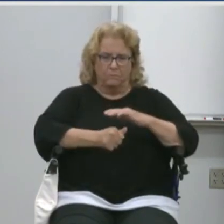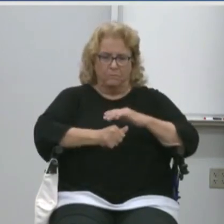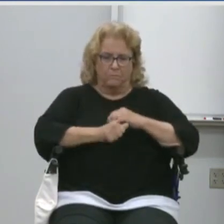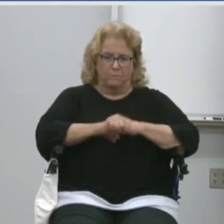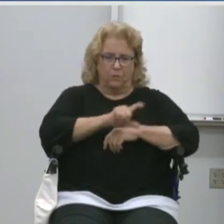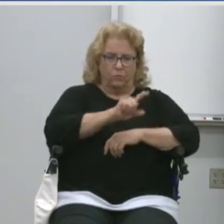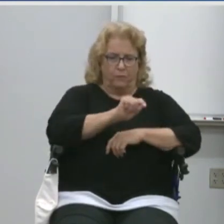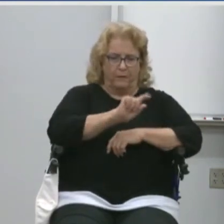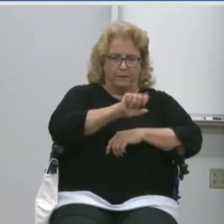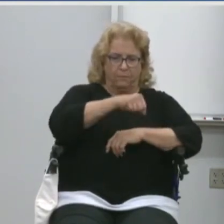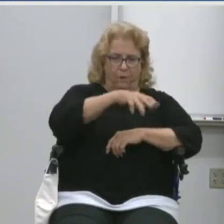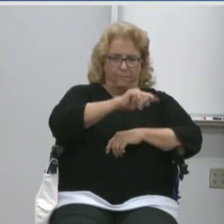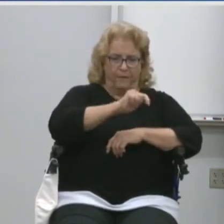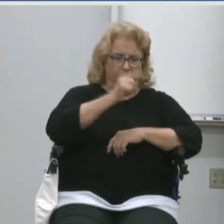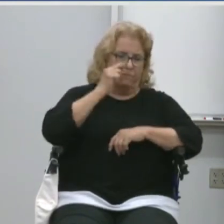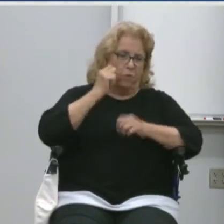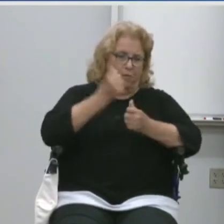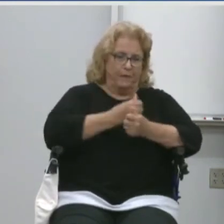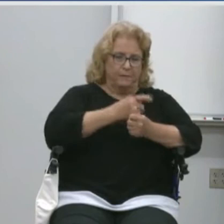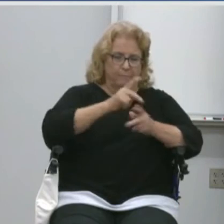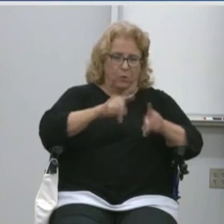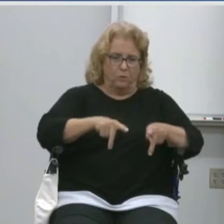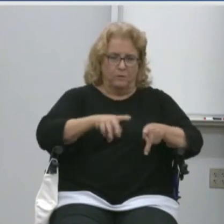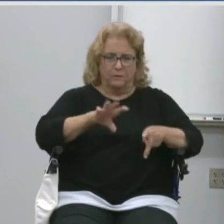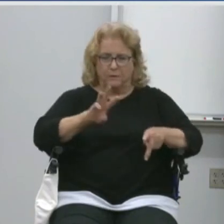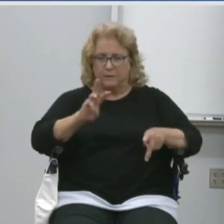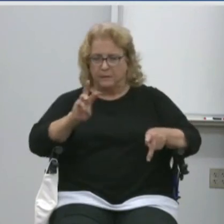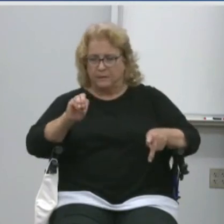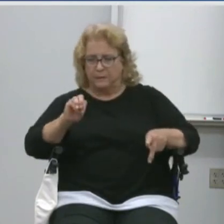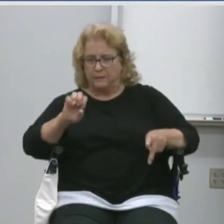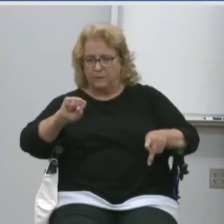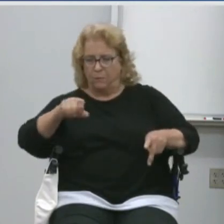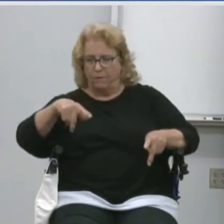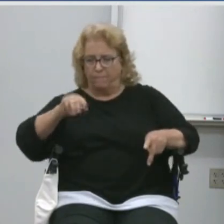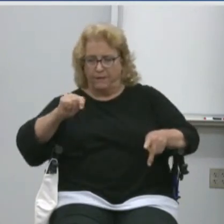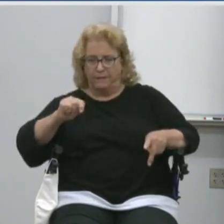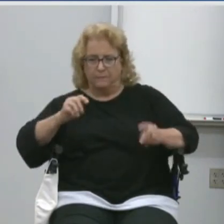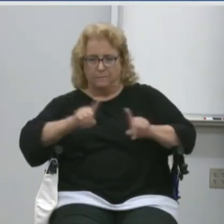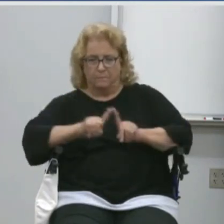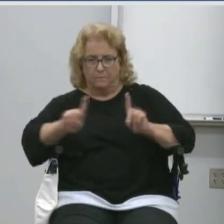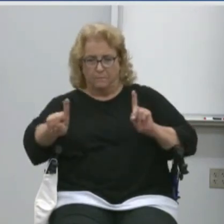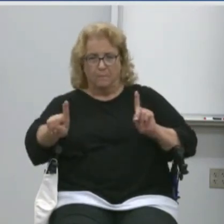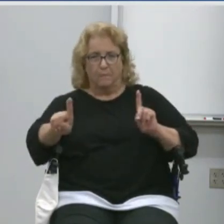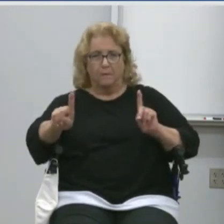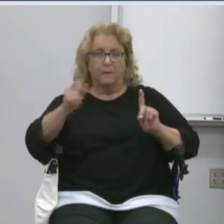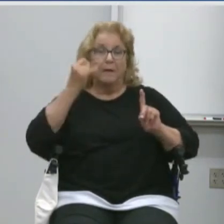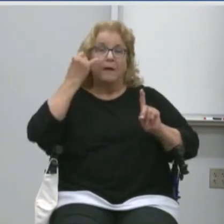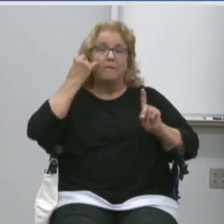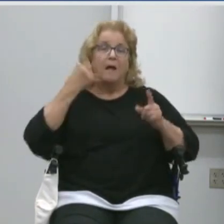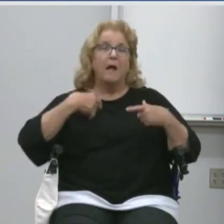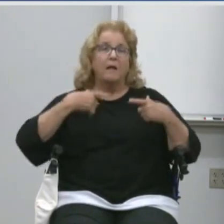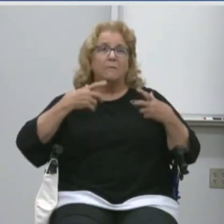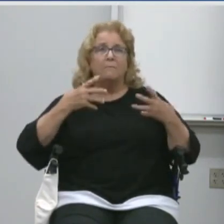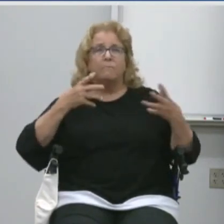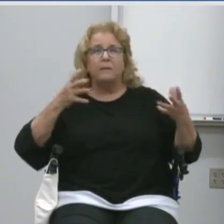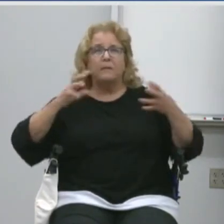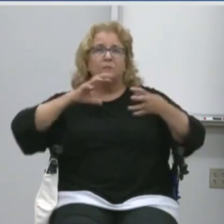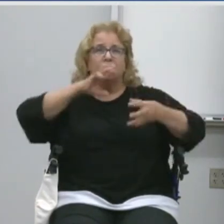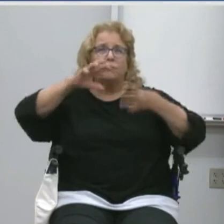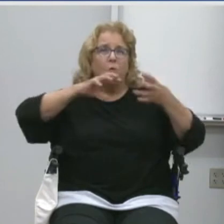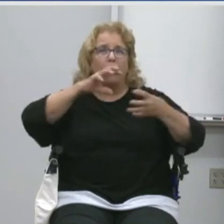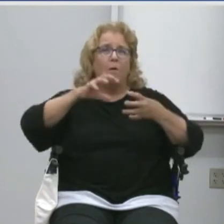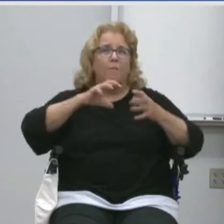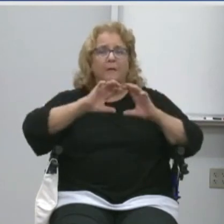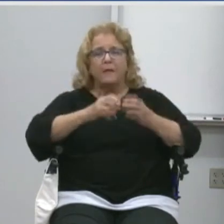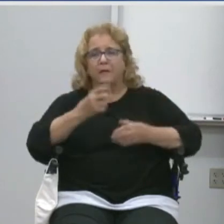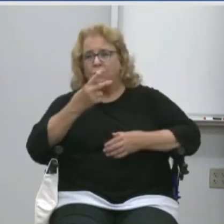for individual. So we're going with 60 square feet. So, if we had a large storm, Cat 2,